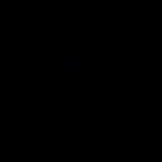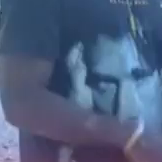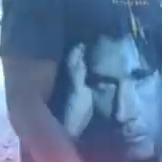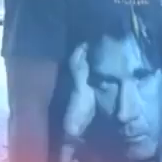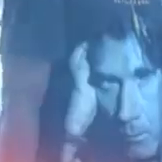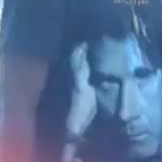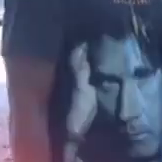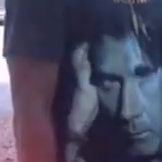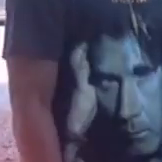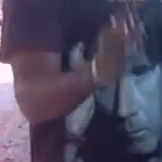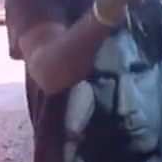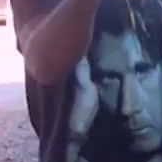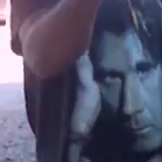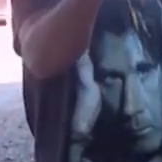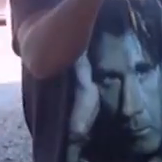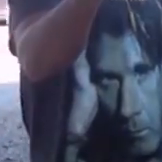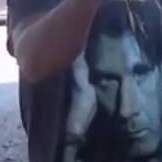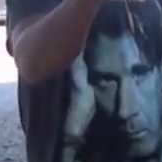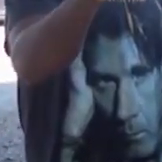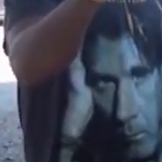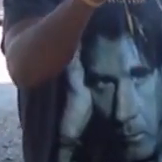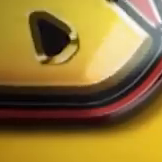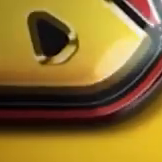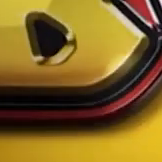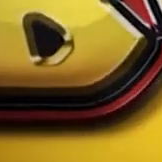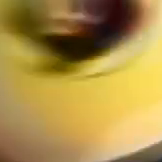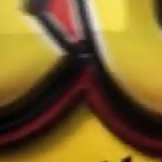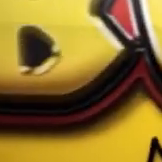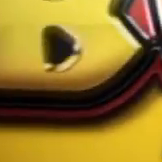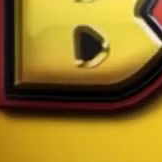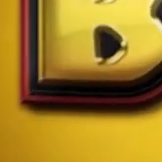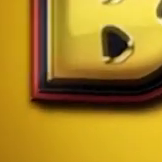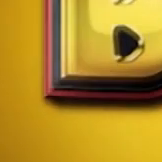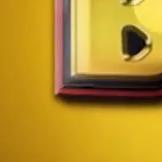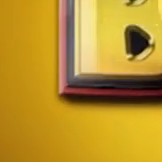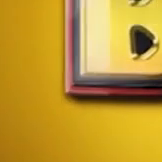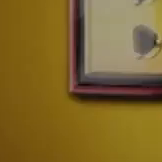Bula FM number 2 NSR. Bula FM number 2 NSR.